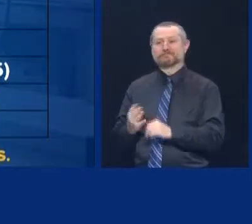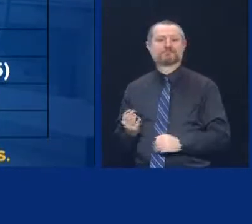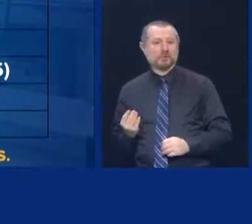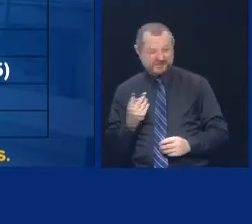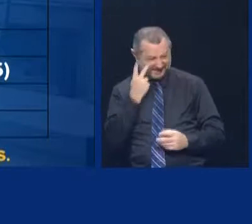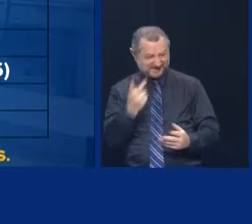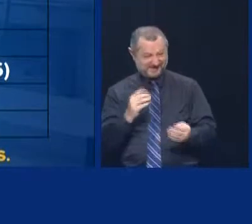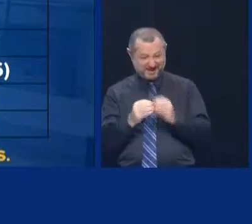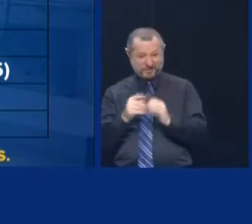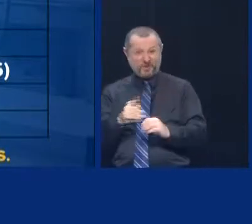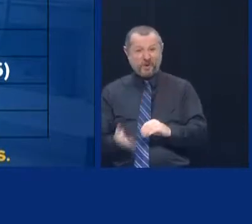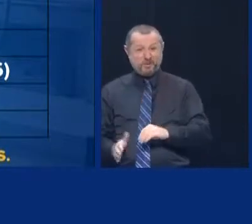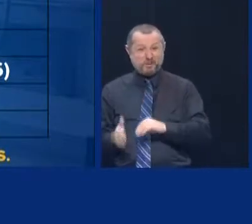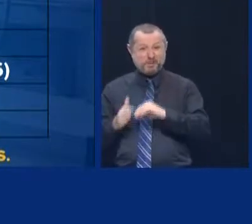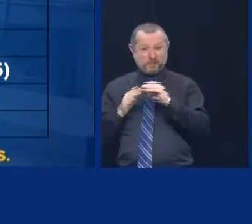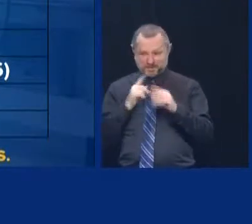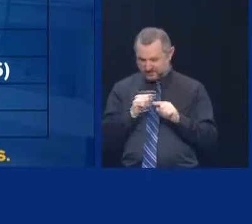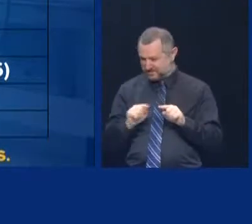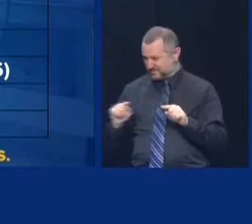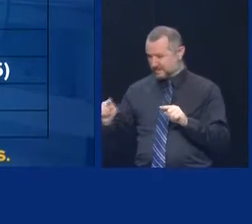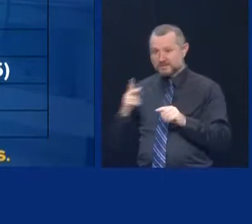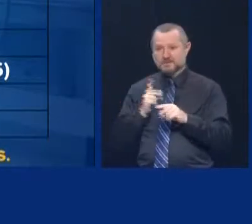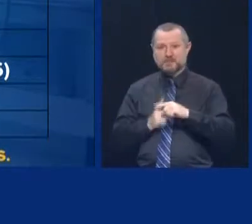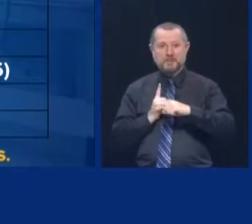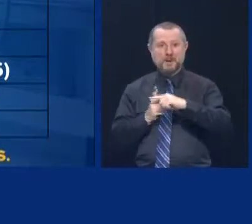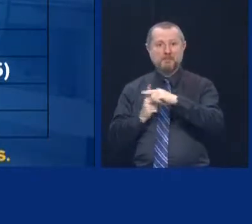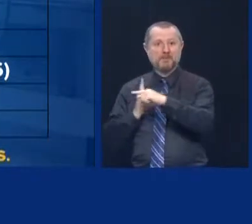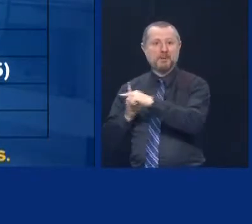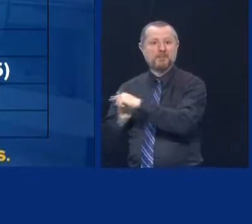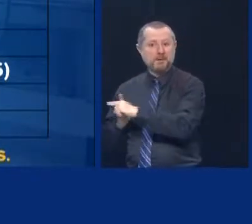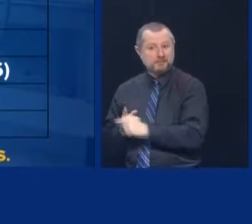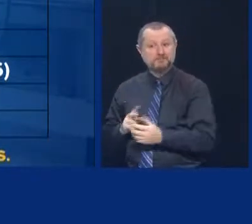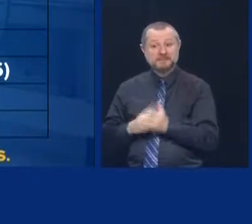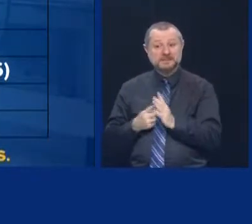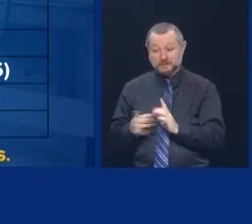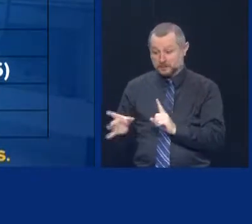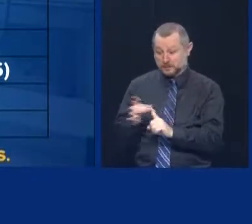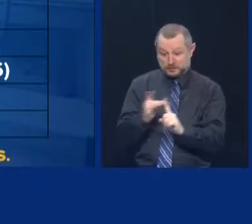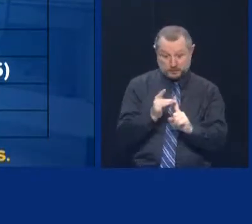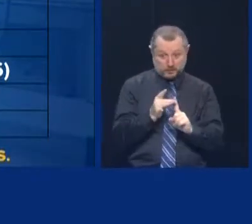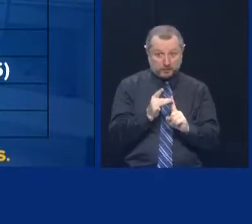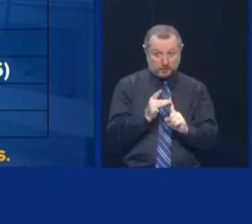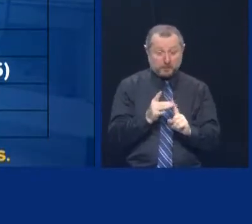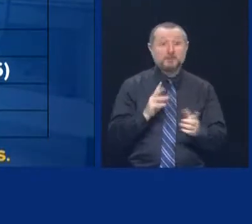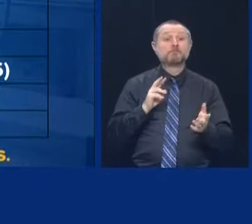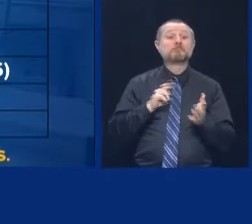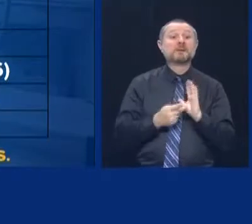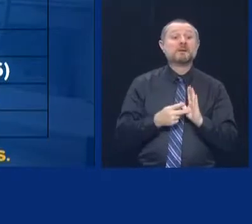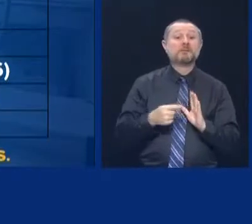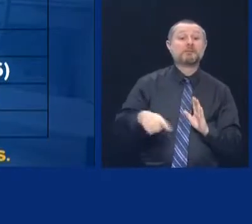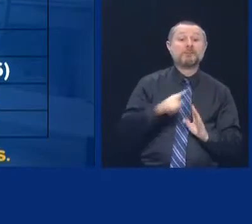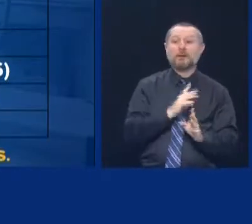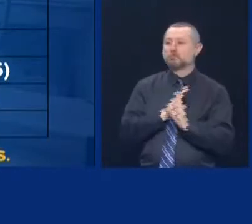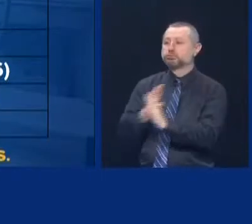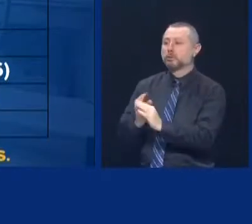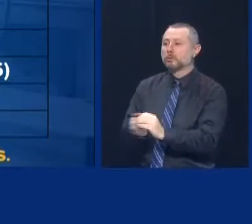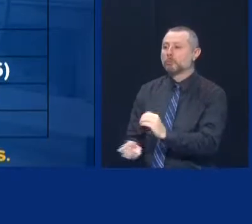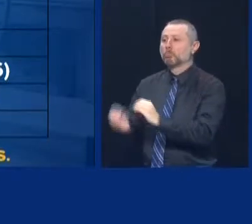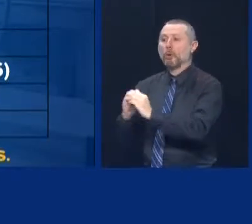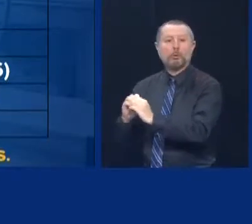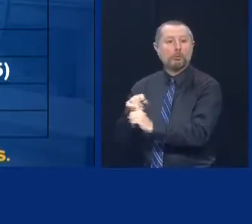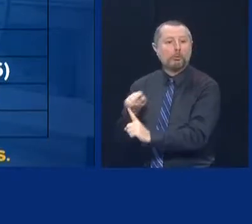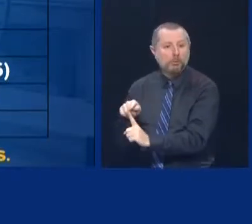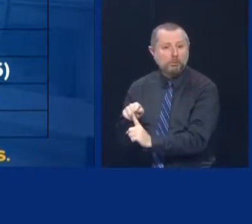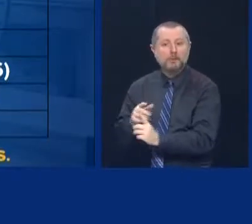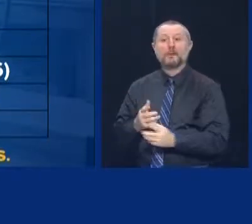That means you're going to see the hospitalization rate go up. That means you're going to see the intensive